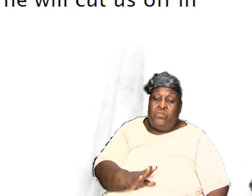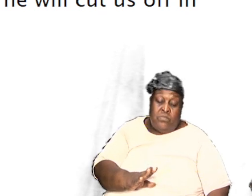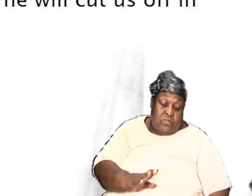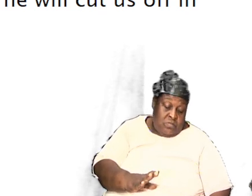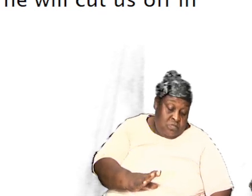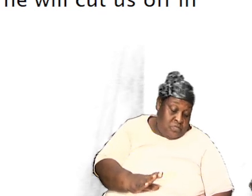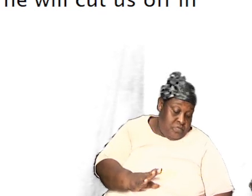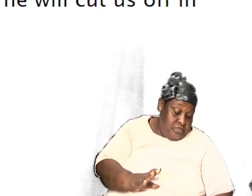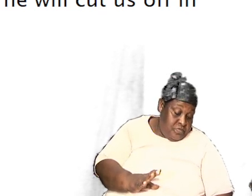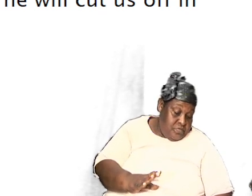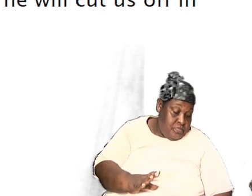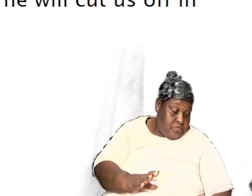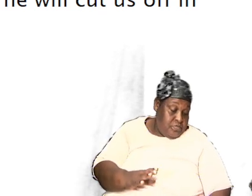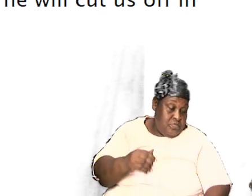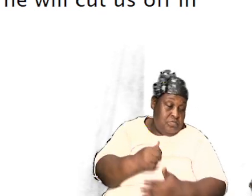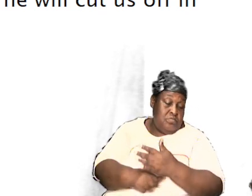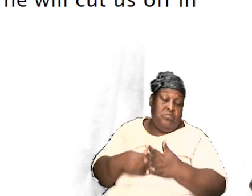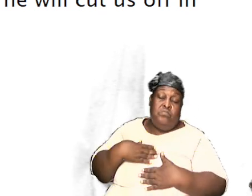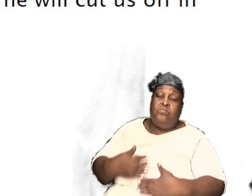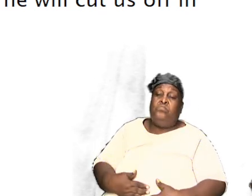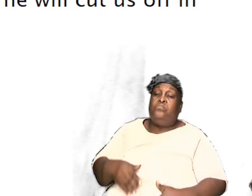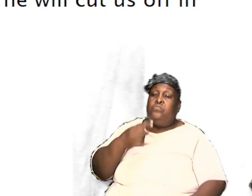Oh, Jesus. Somebody might say,